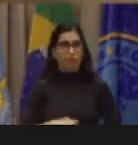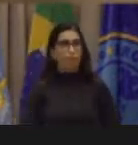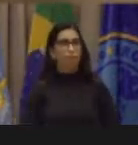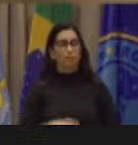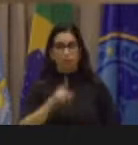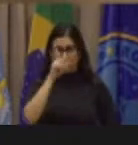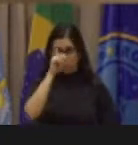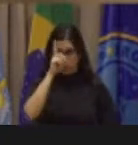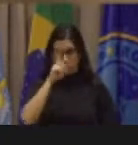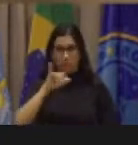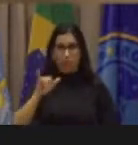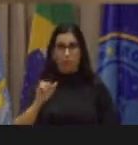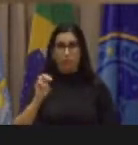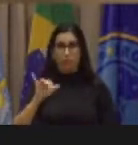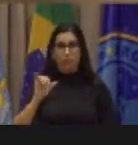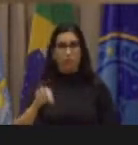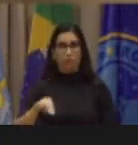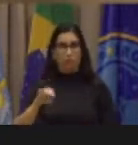Hospital,